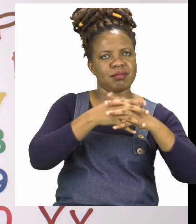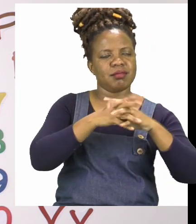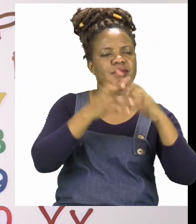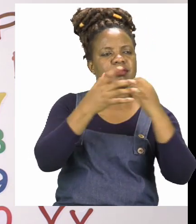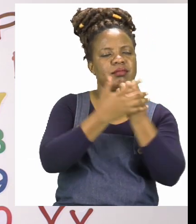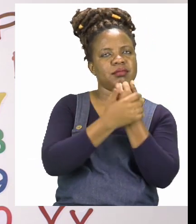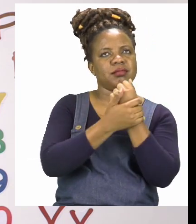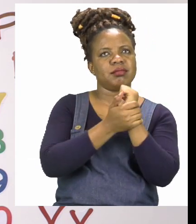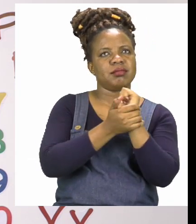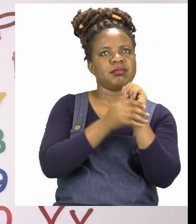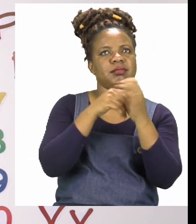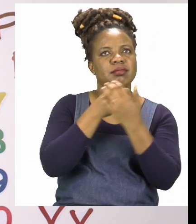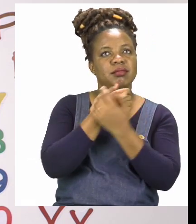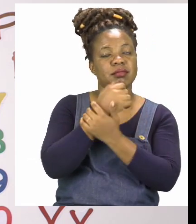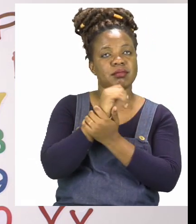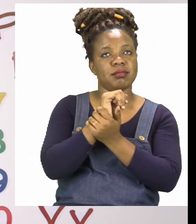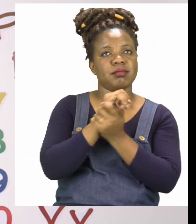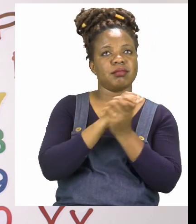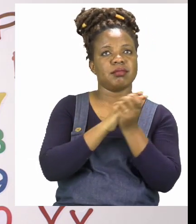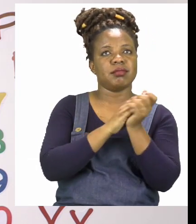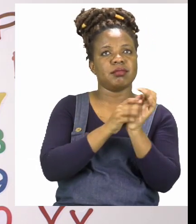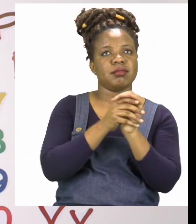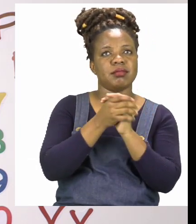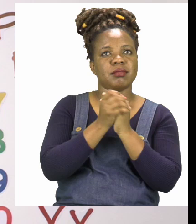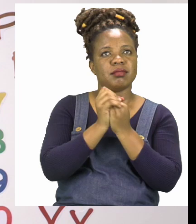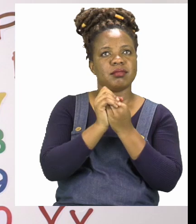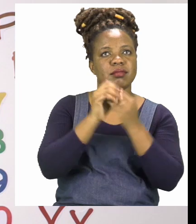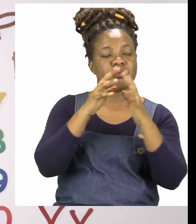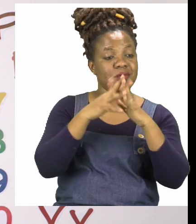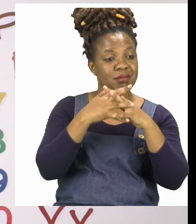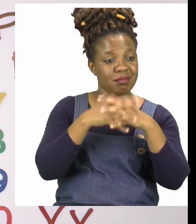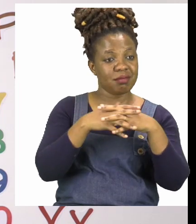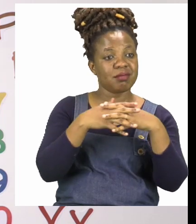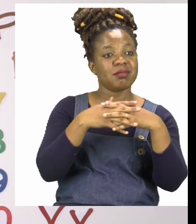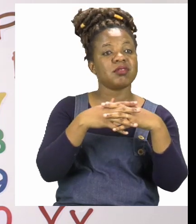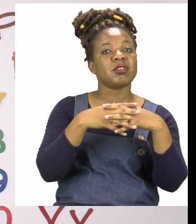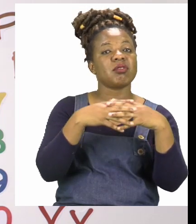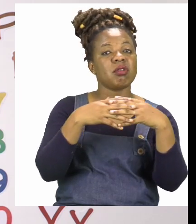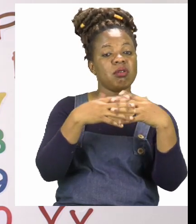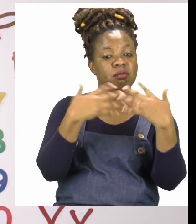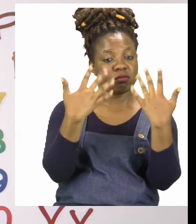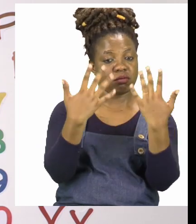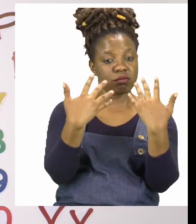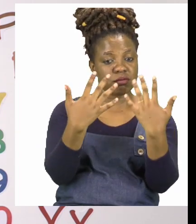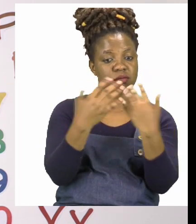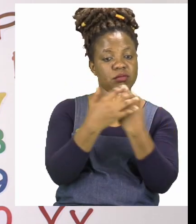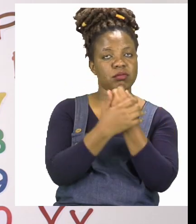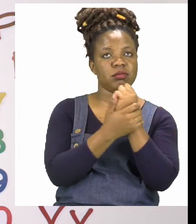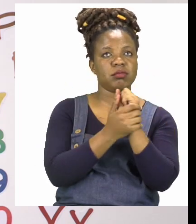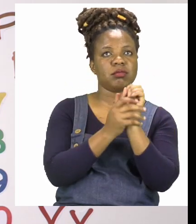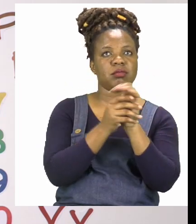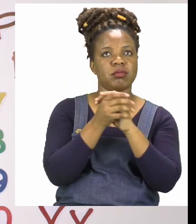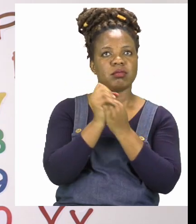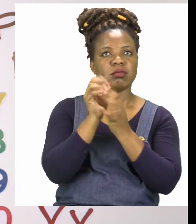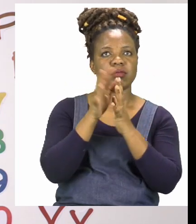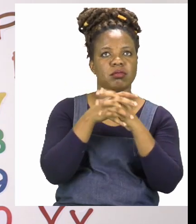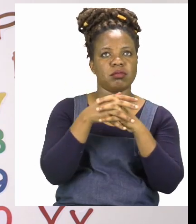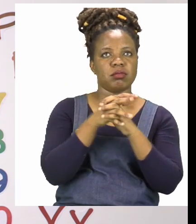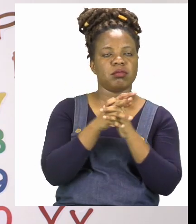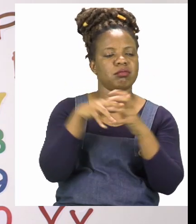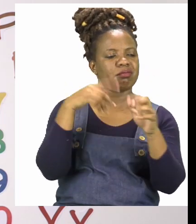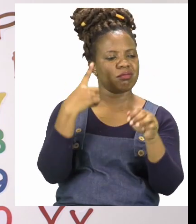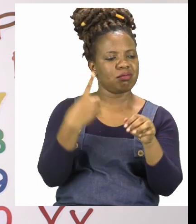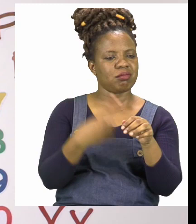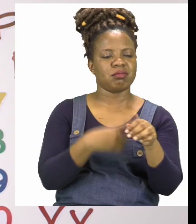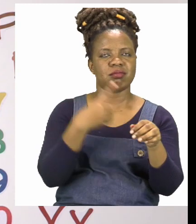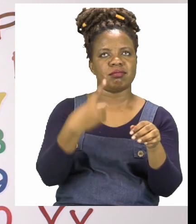we sanitize, we are trying to make sure that both of our hands are safe. Let's try and sanitize as regularly as